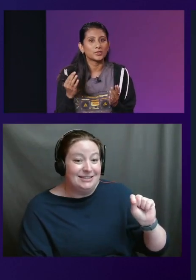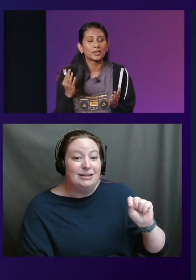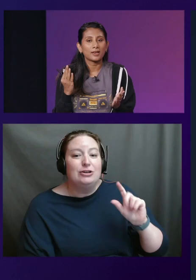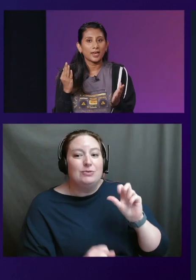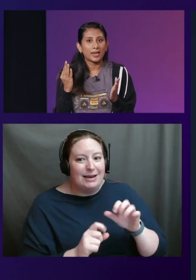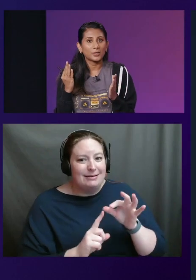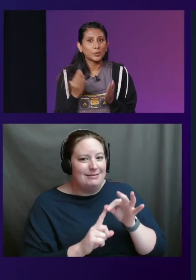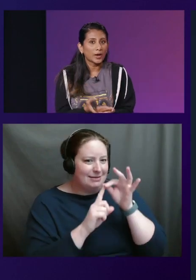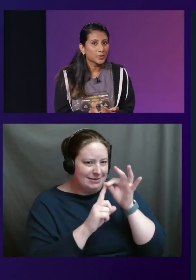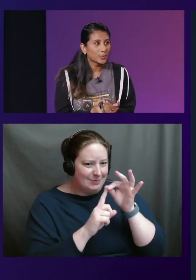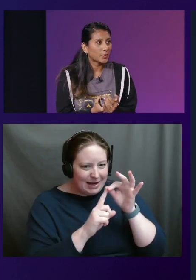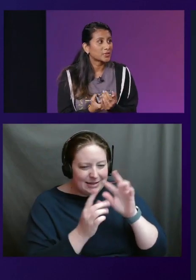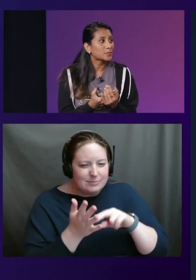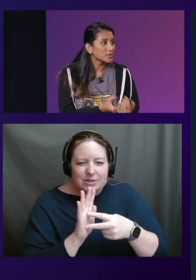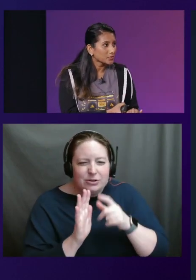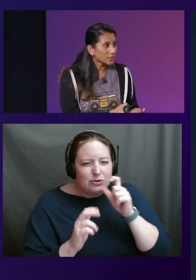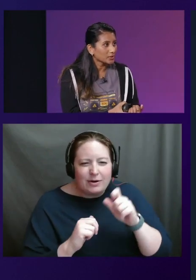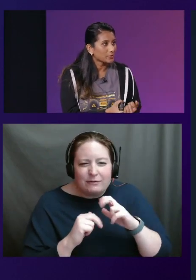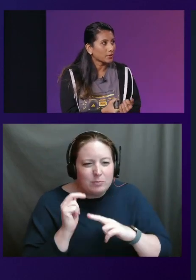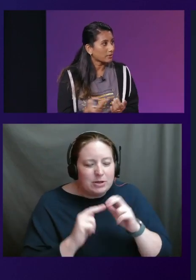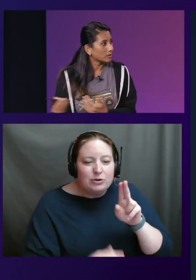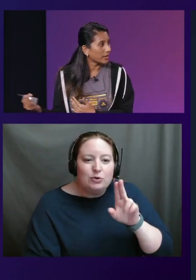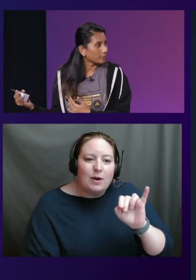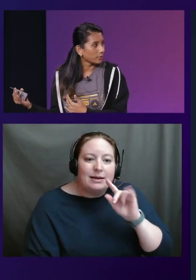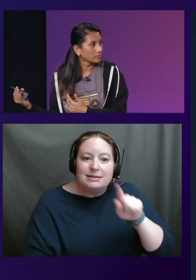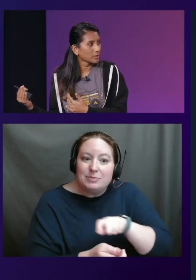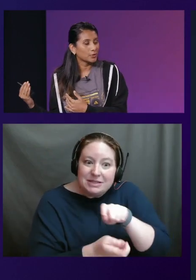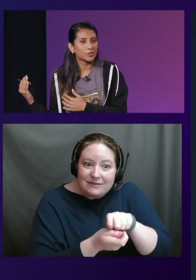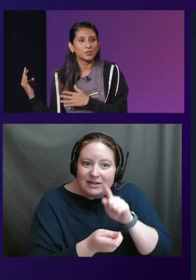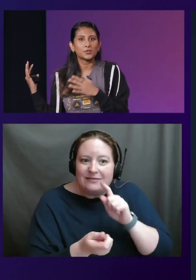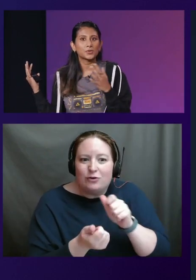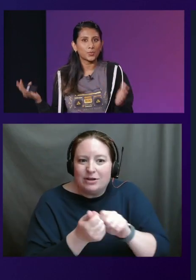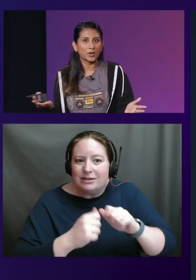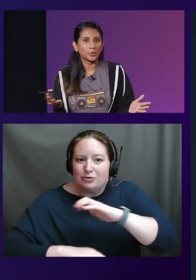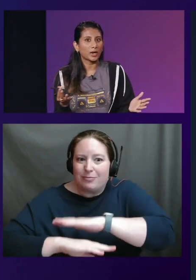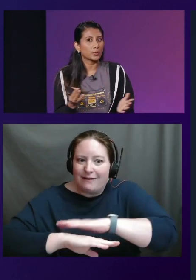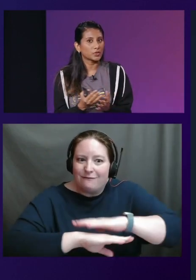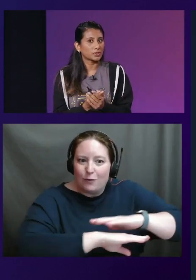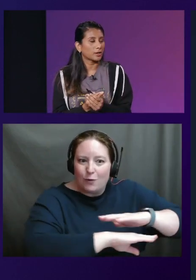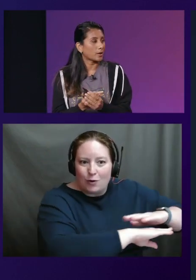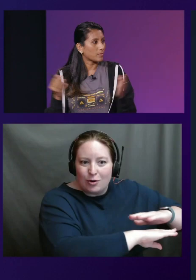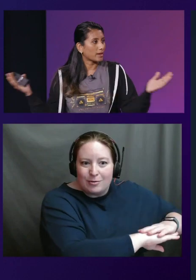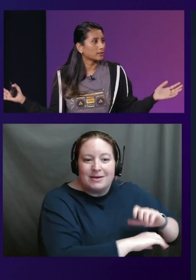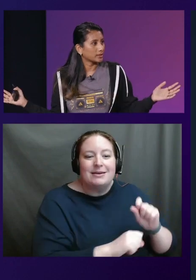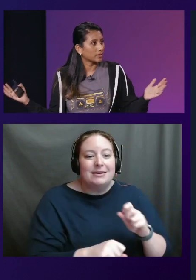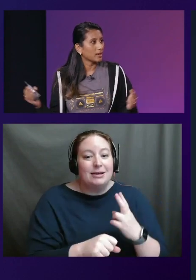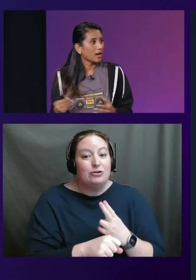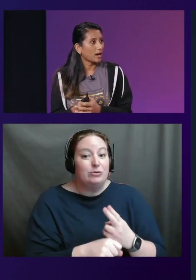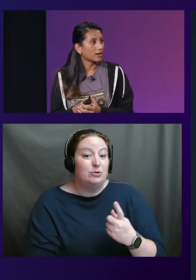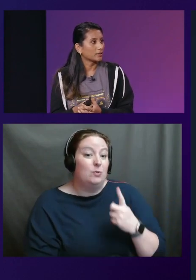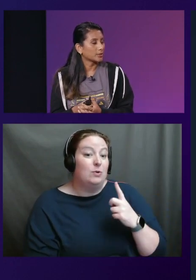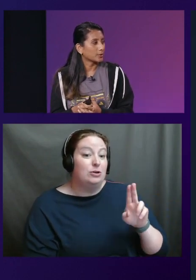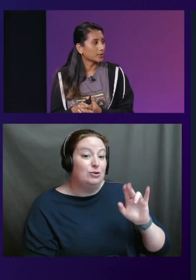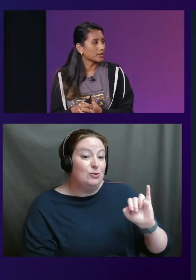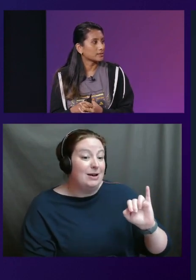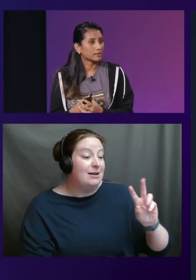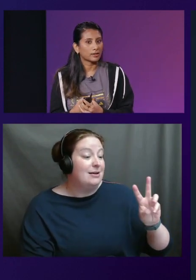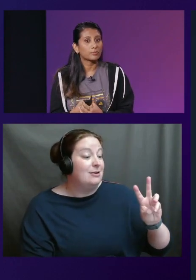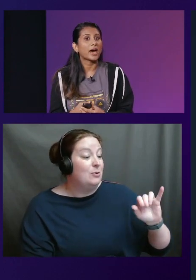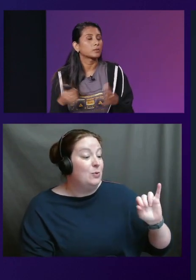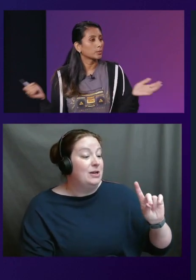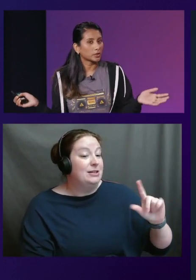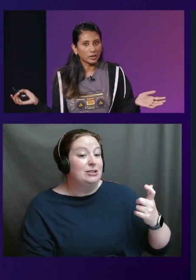to build a UI component specifically for every platform. You can just use one UI widget that automatically